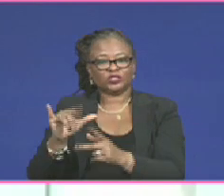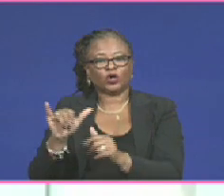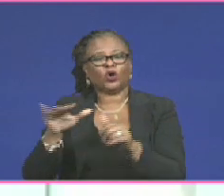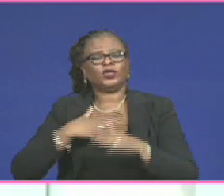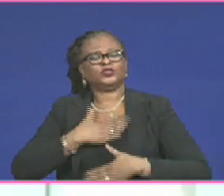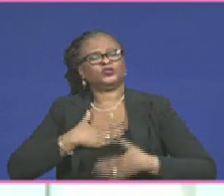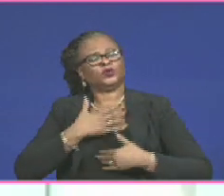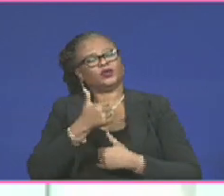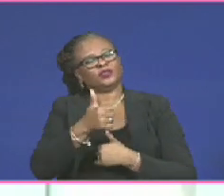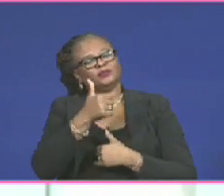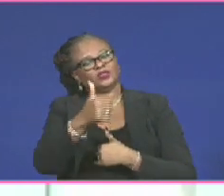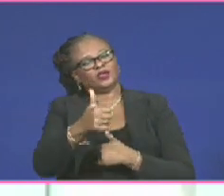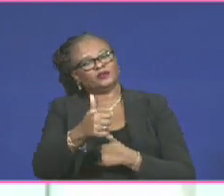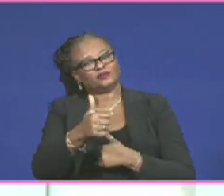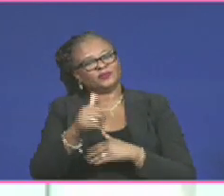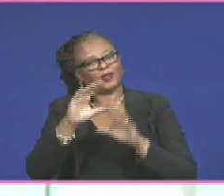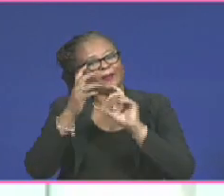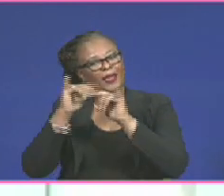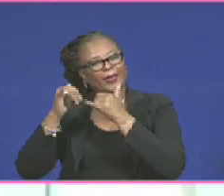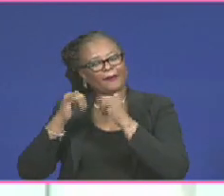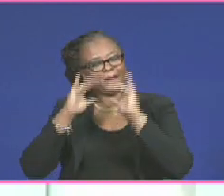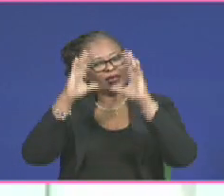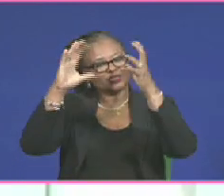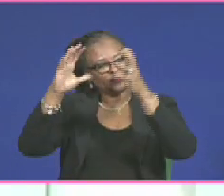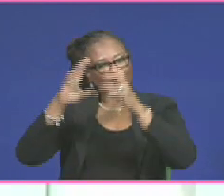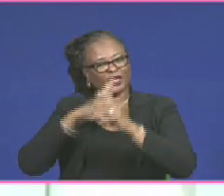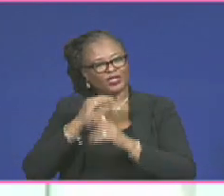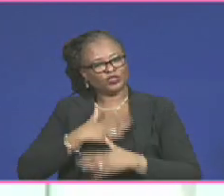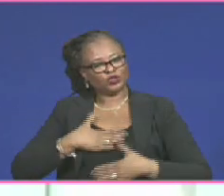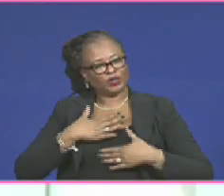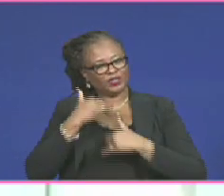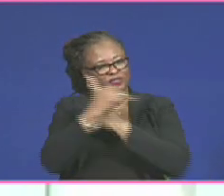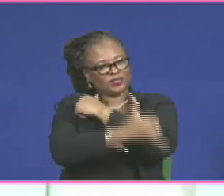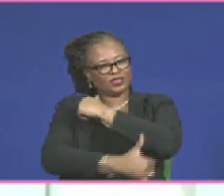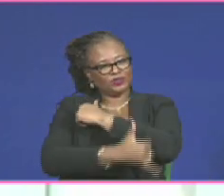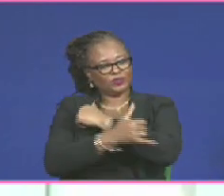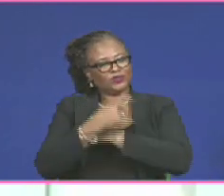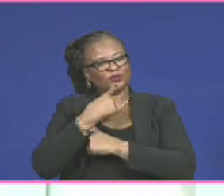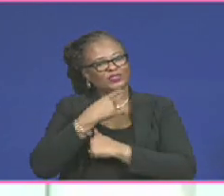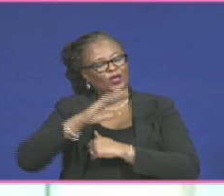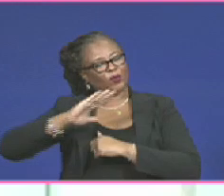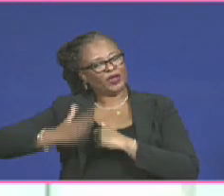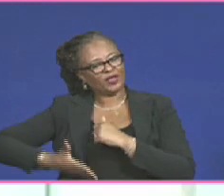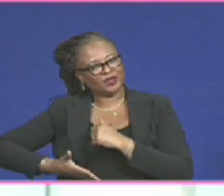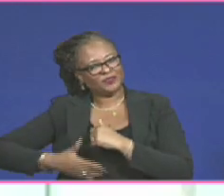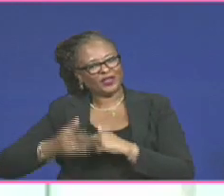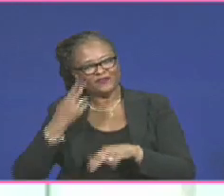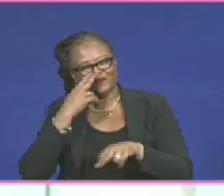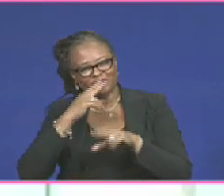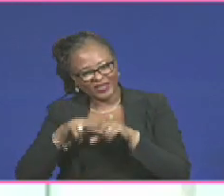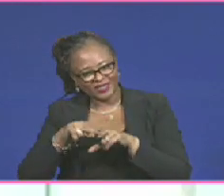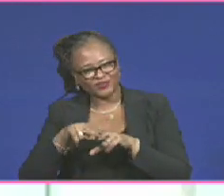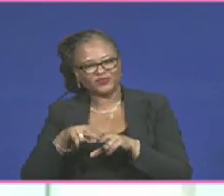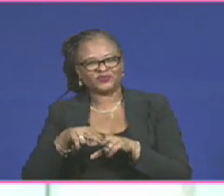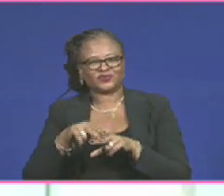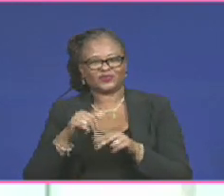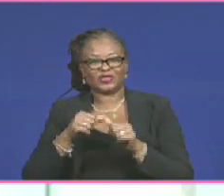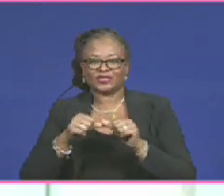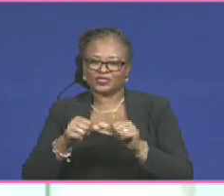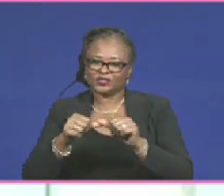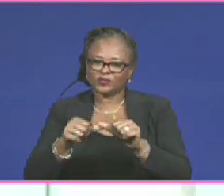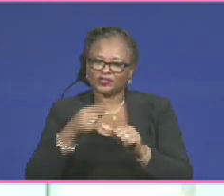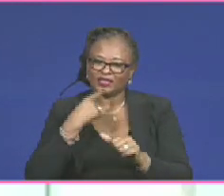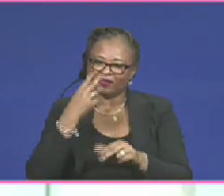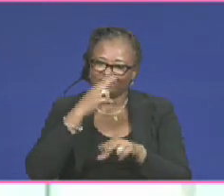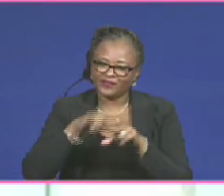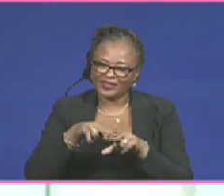enjoy themselves playing basketball and enjoying this country. So we say welcome, have fun. Once again, I continue to say